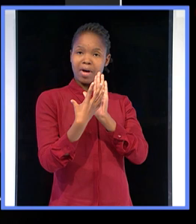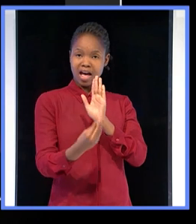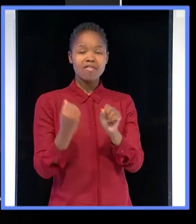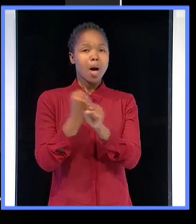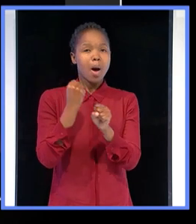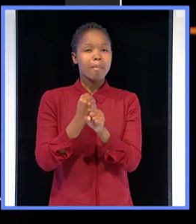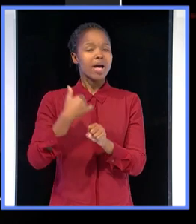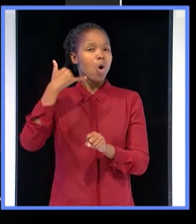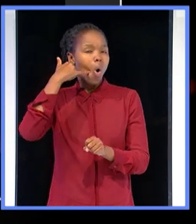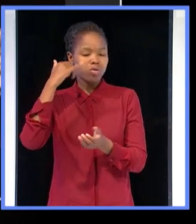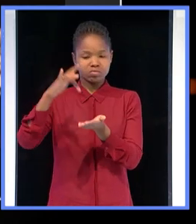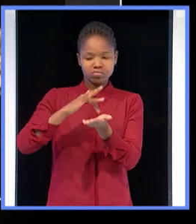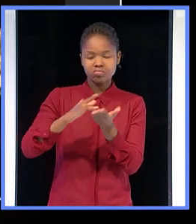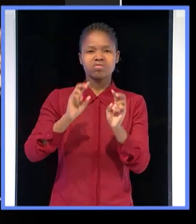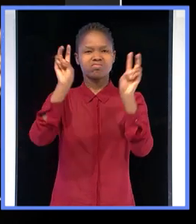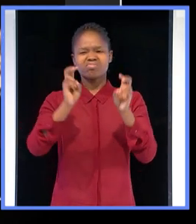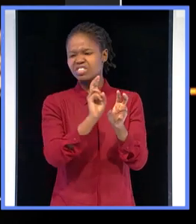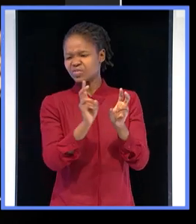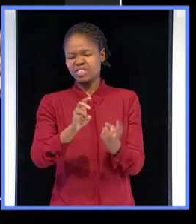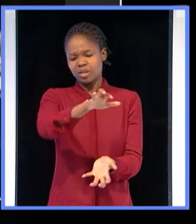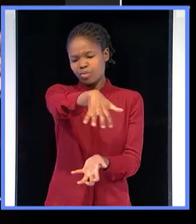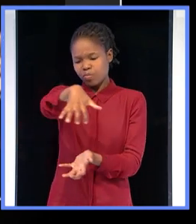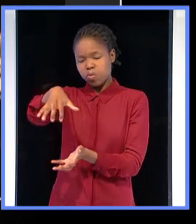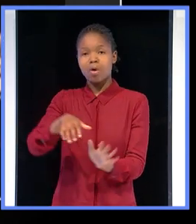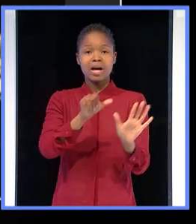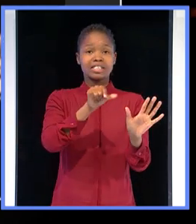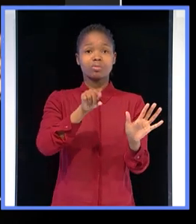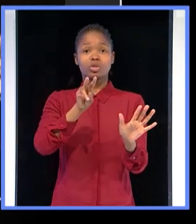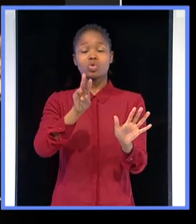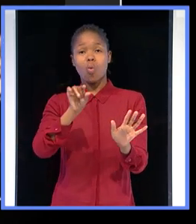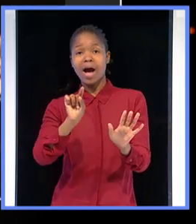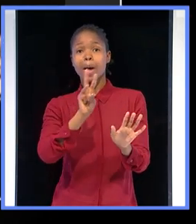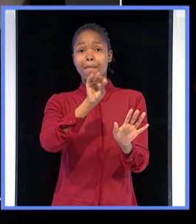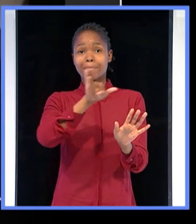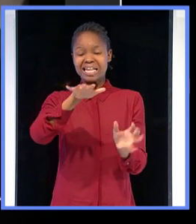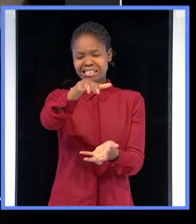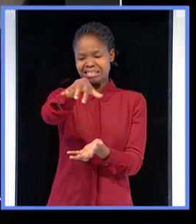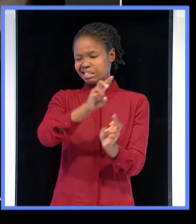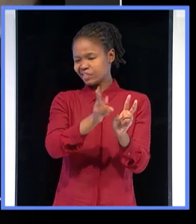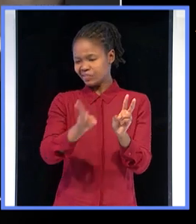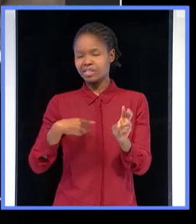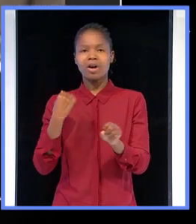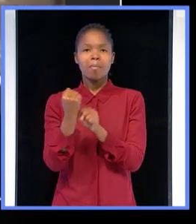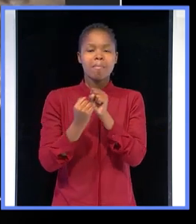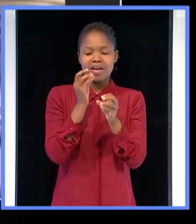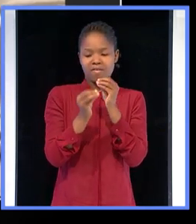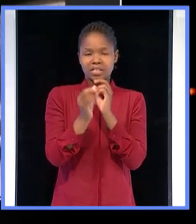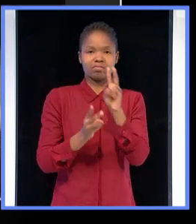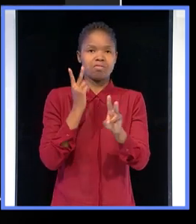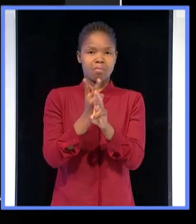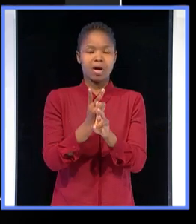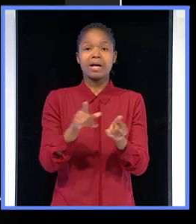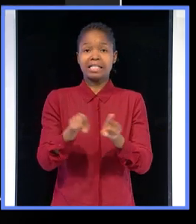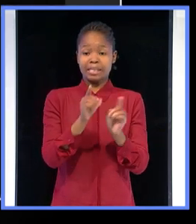from recycled metals collected from 6.21 million electronic devices donated across Japan. The